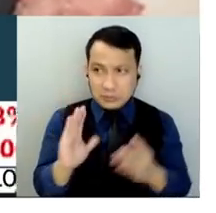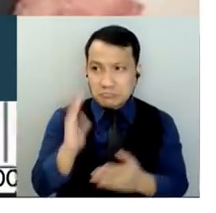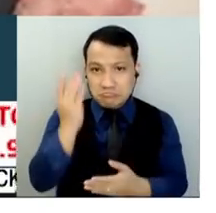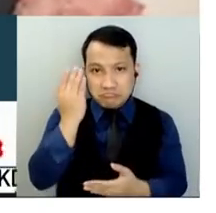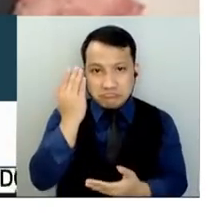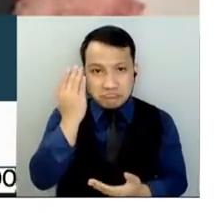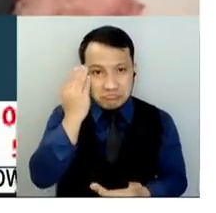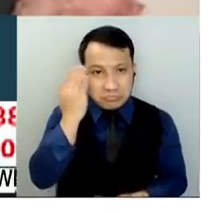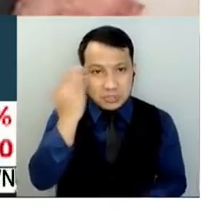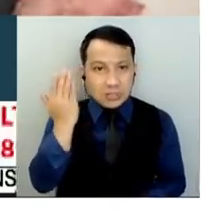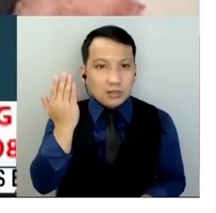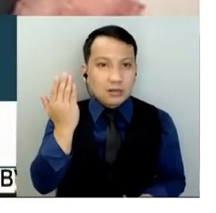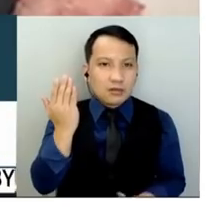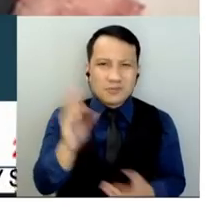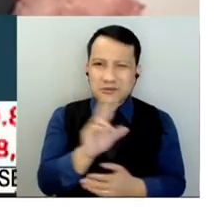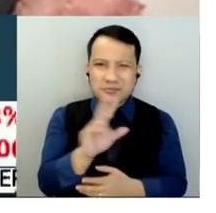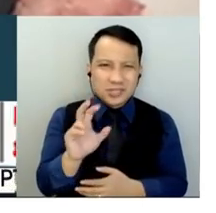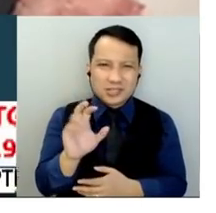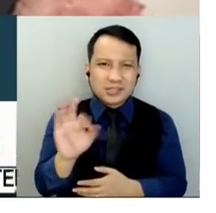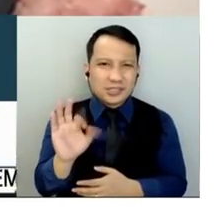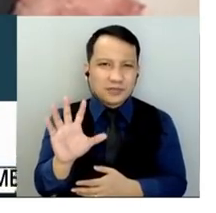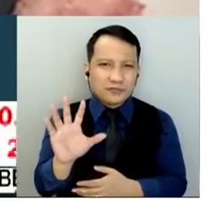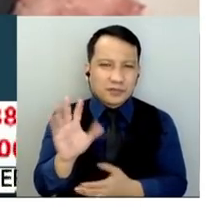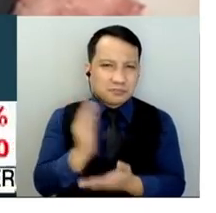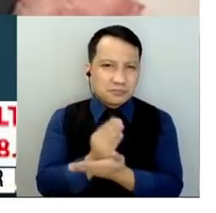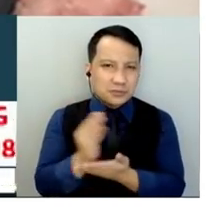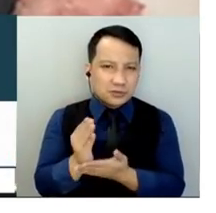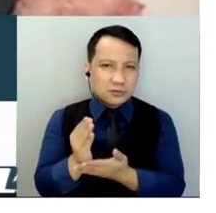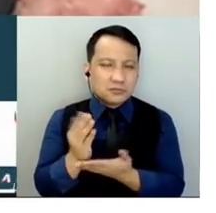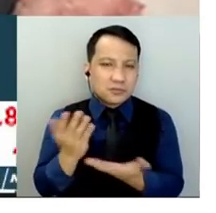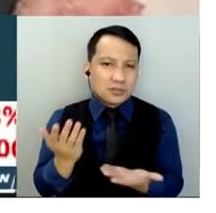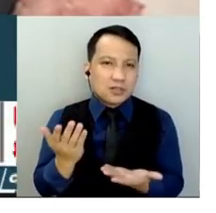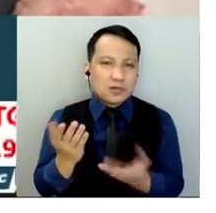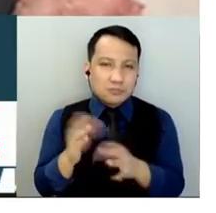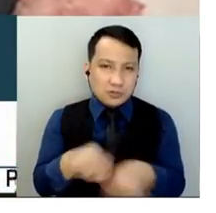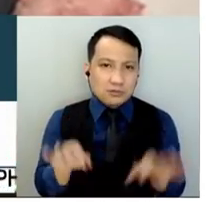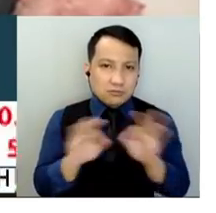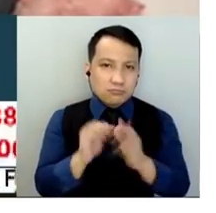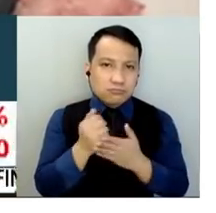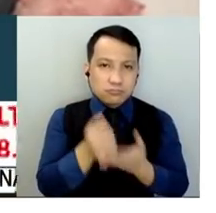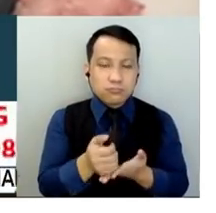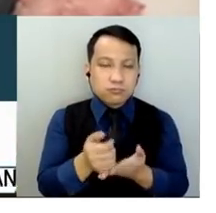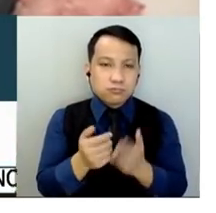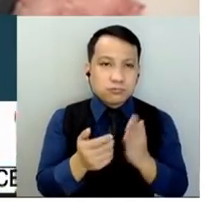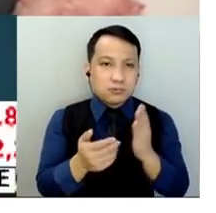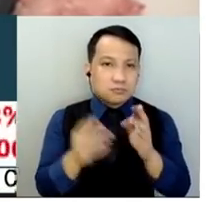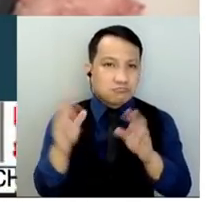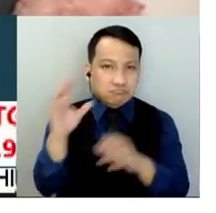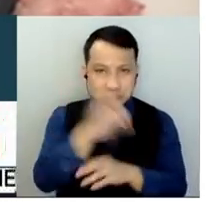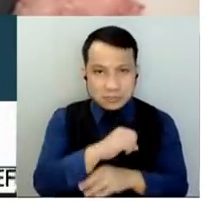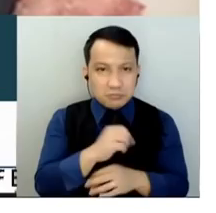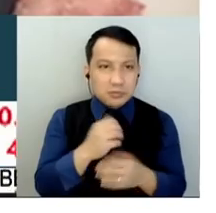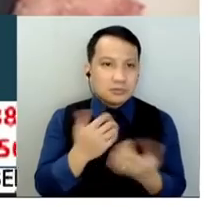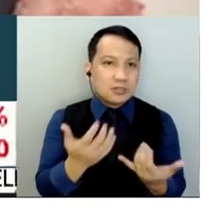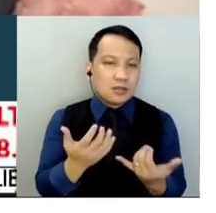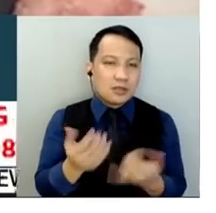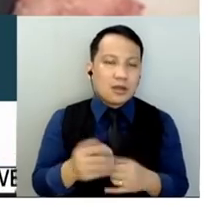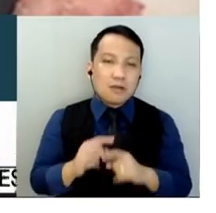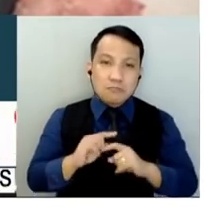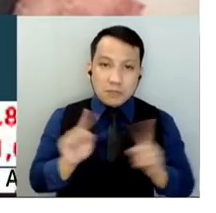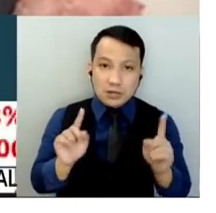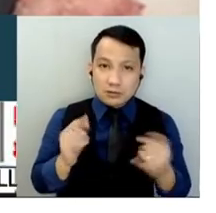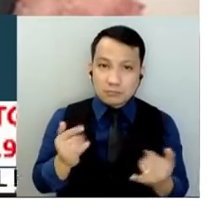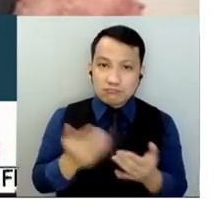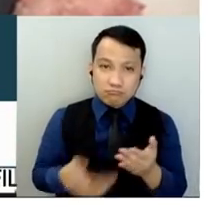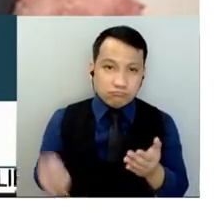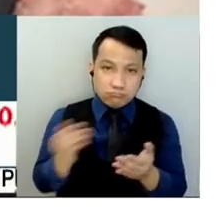was 395 billion, but that was a tentative estimate. So, but